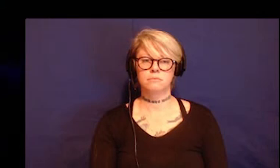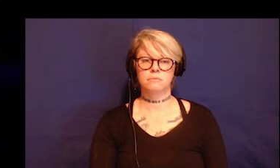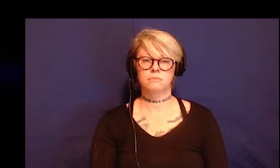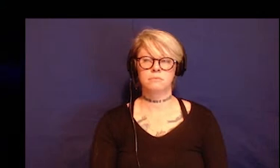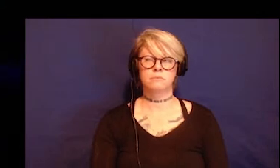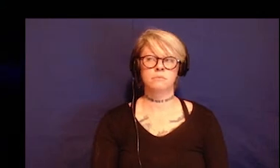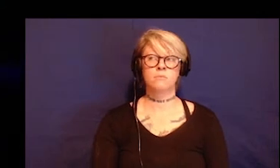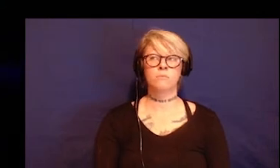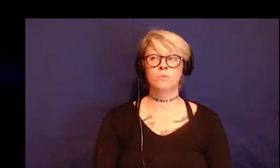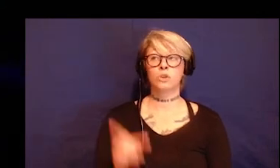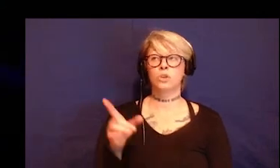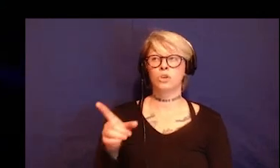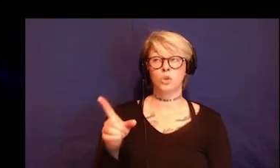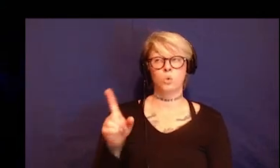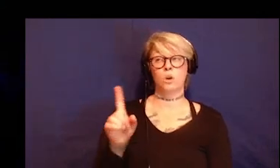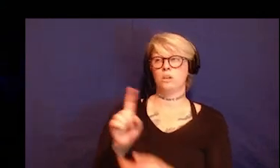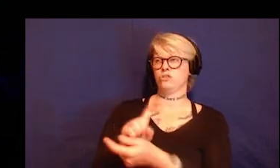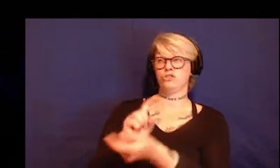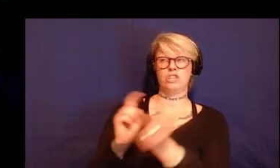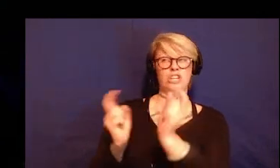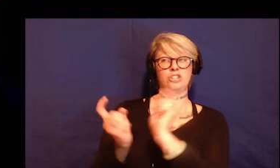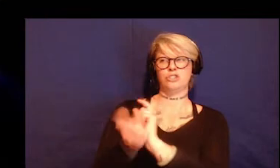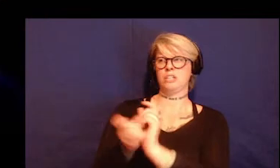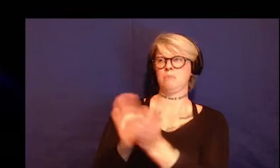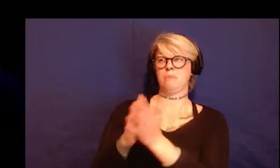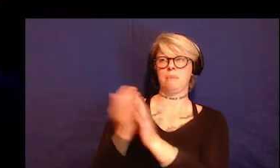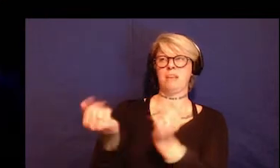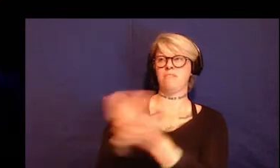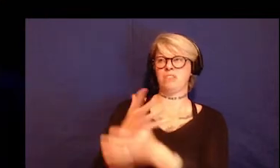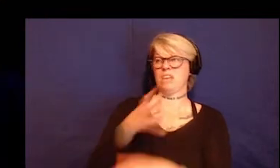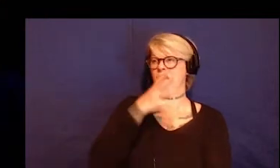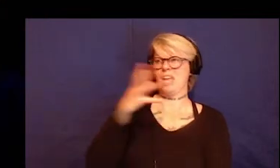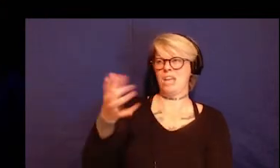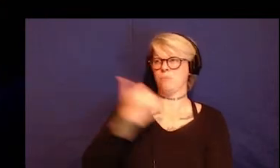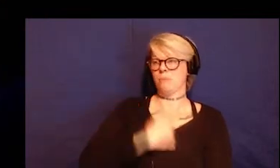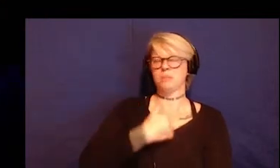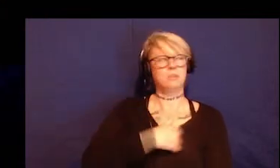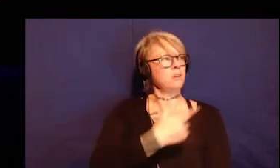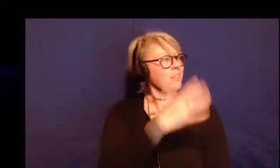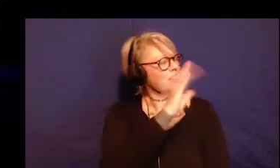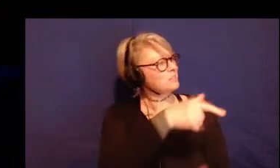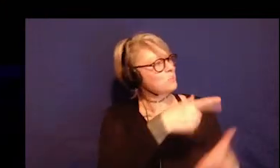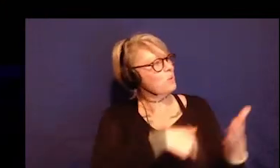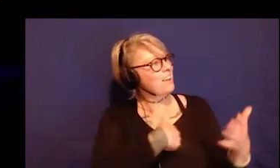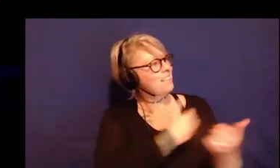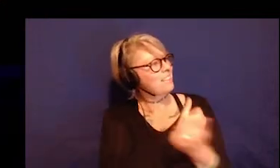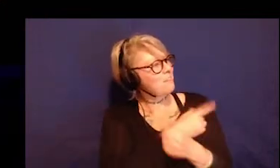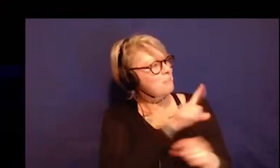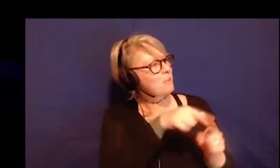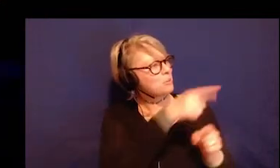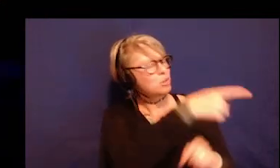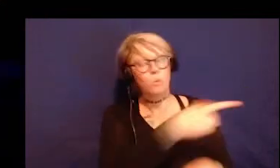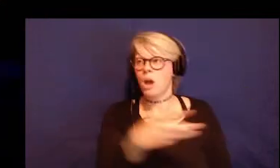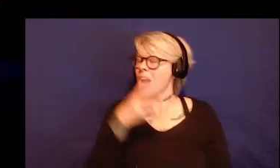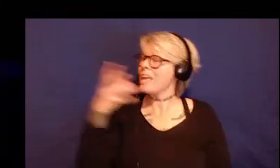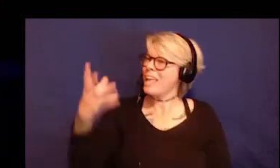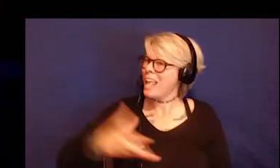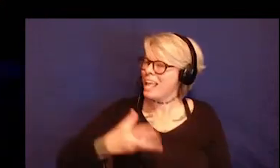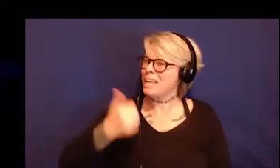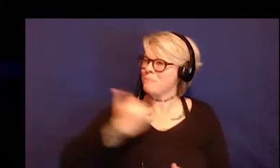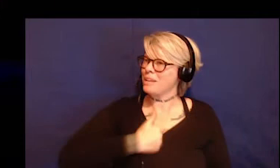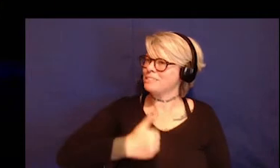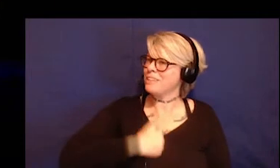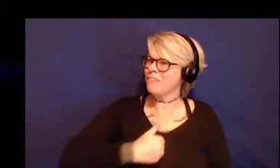You're becoming everything that I hate about myself. What I love about you. Is what I hate about myself. You're so cynical. It's hopeless.